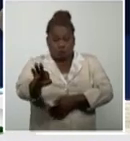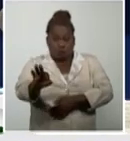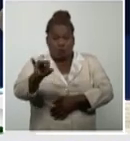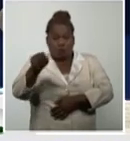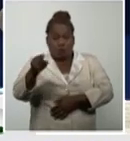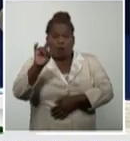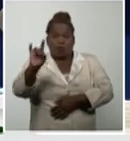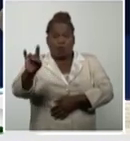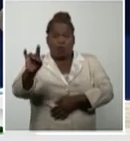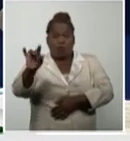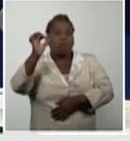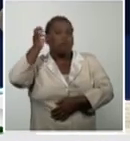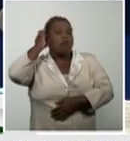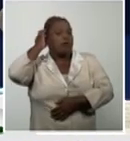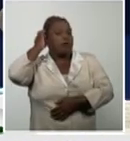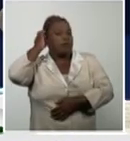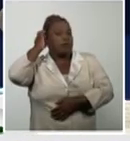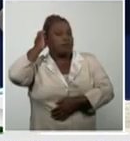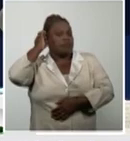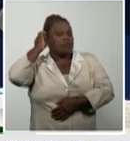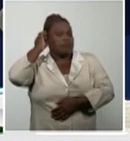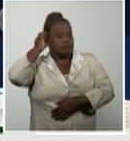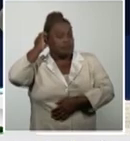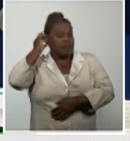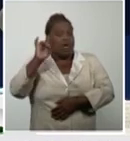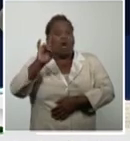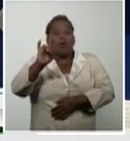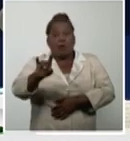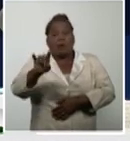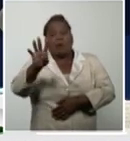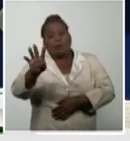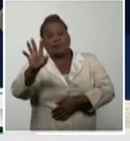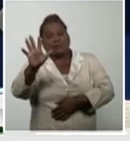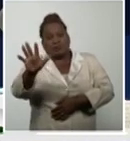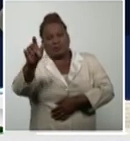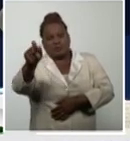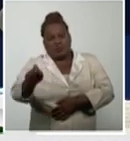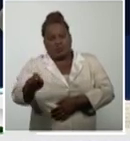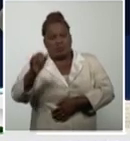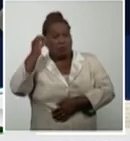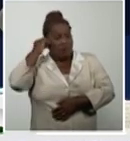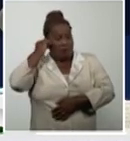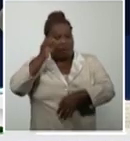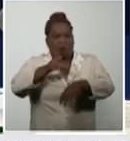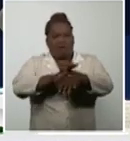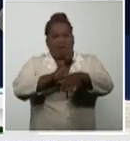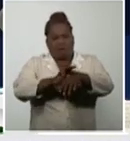15, 60%. However, in the accumulated epidemic,